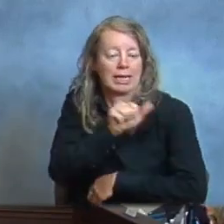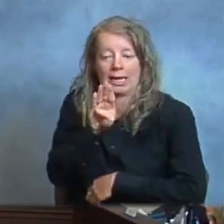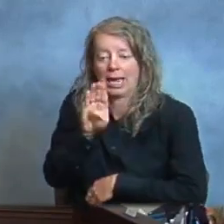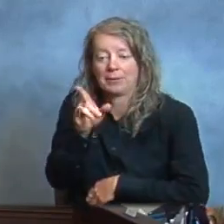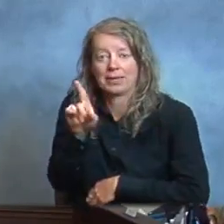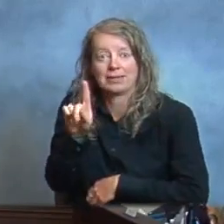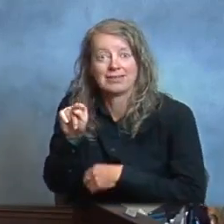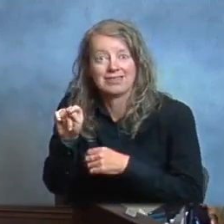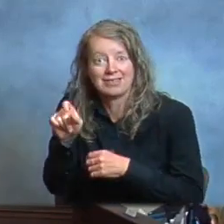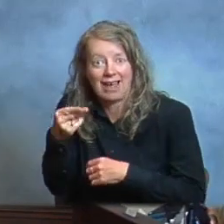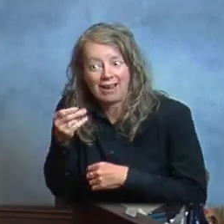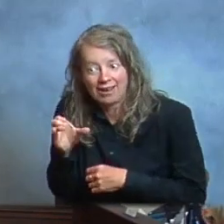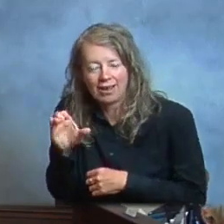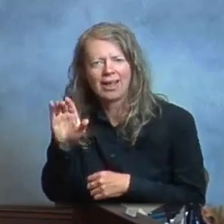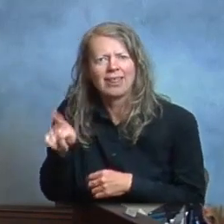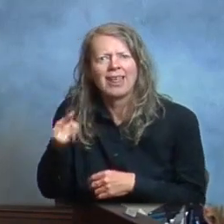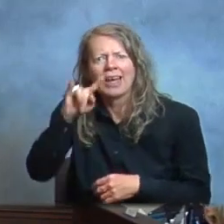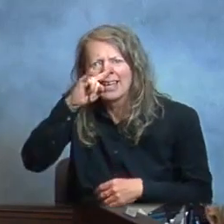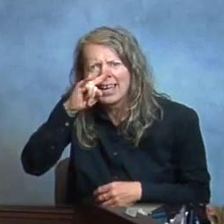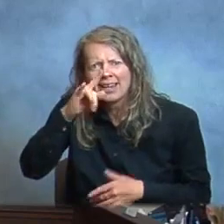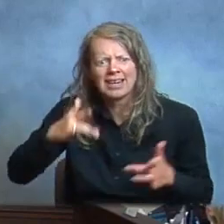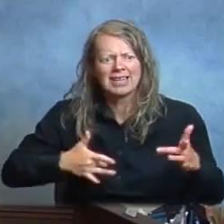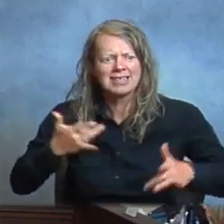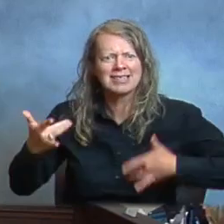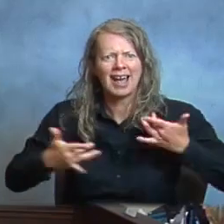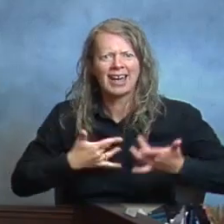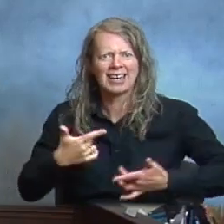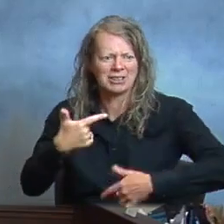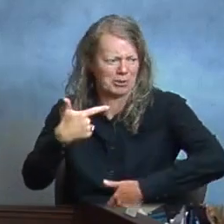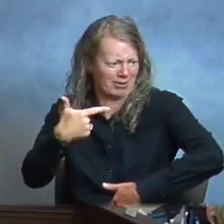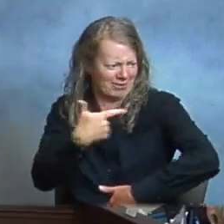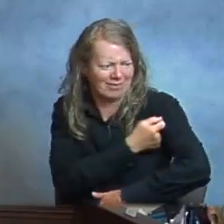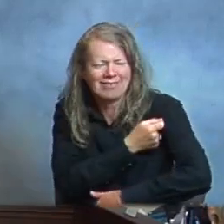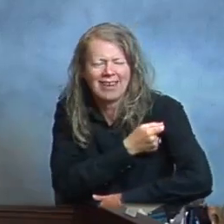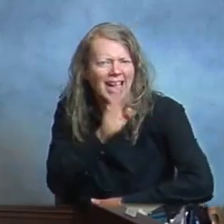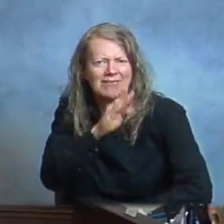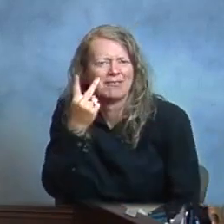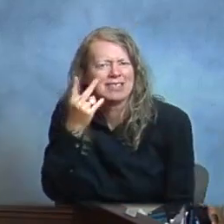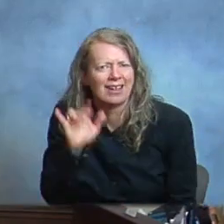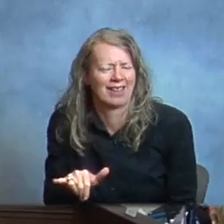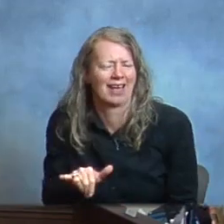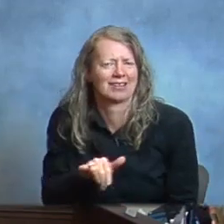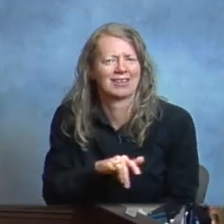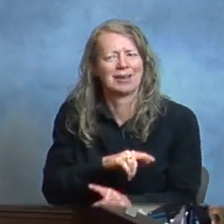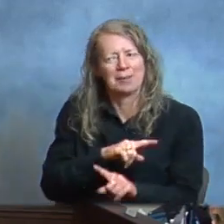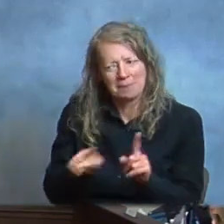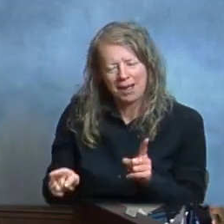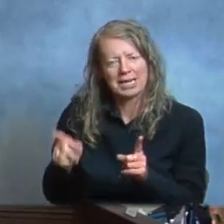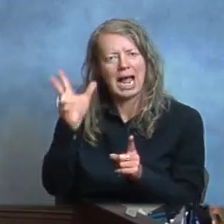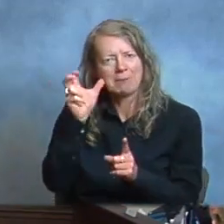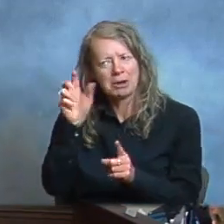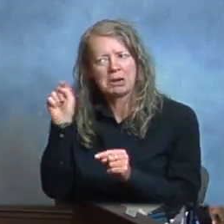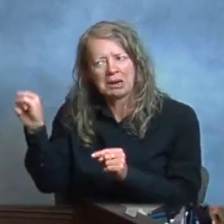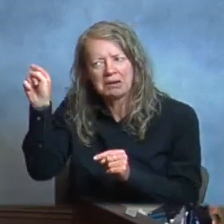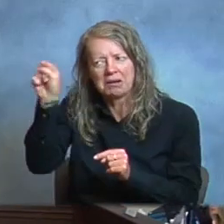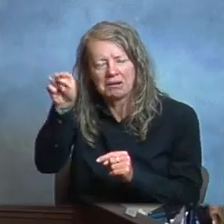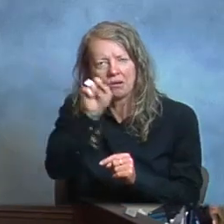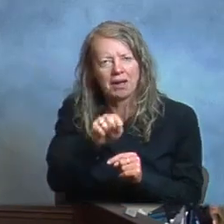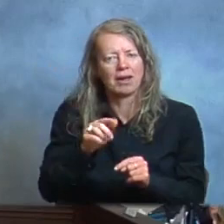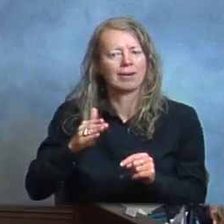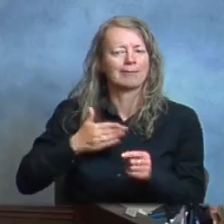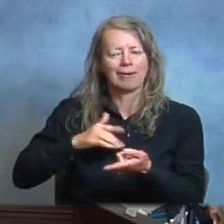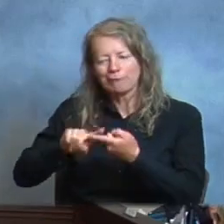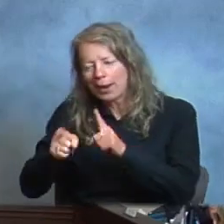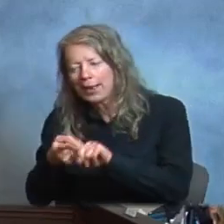kid so excited to get a needle stuck in his arm. And I'm continuing to hear that throughout the county, not only from friends,